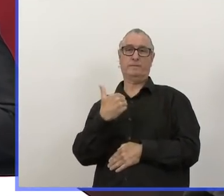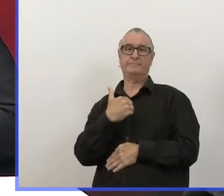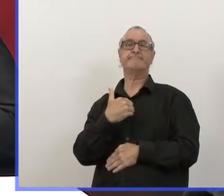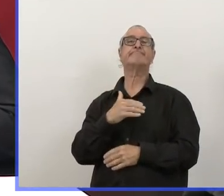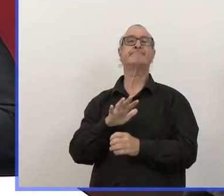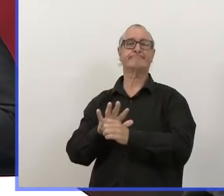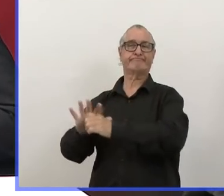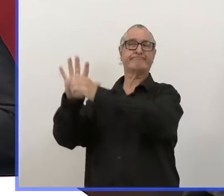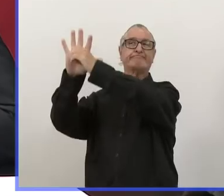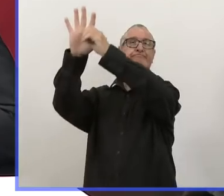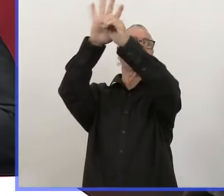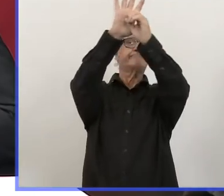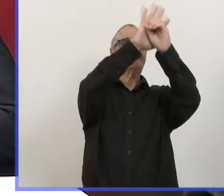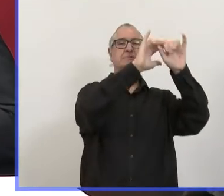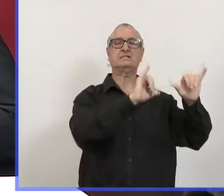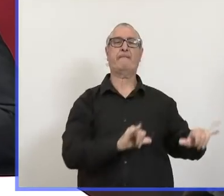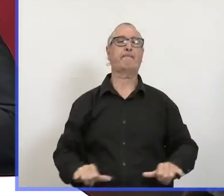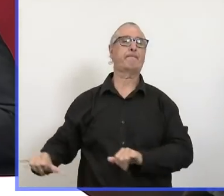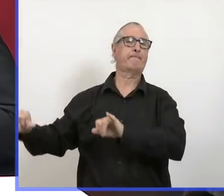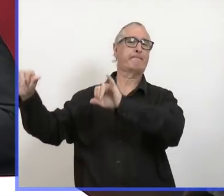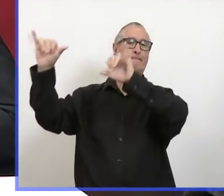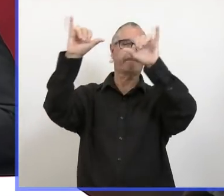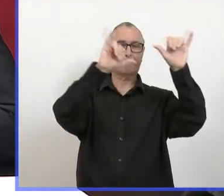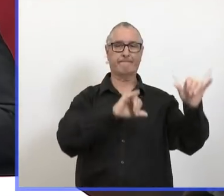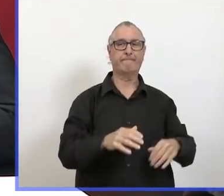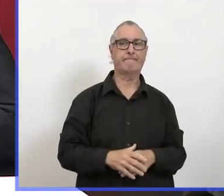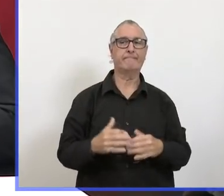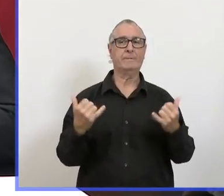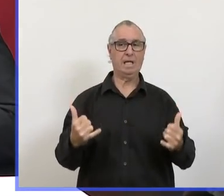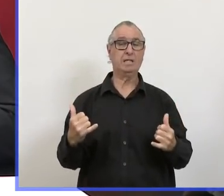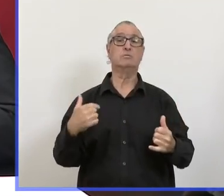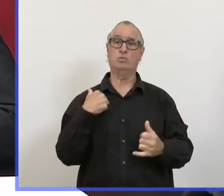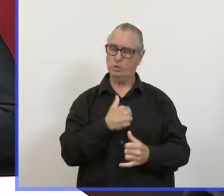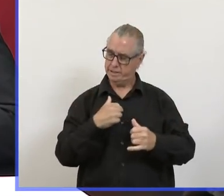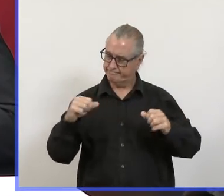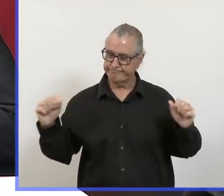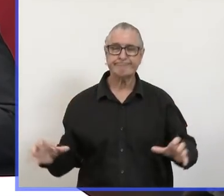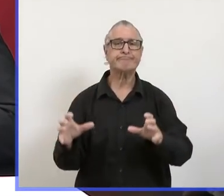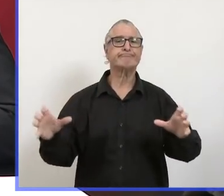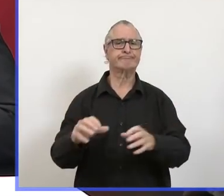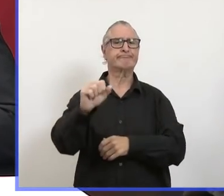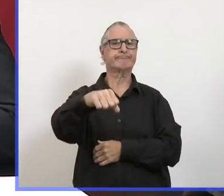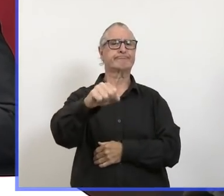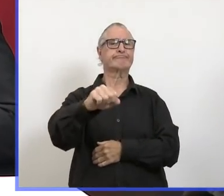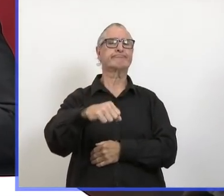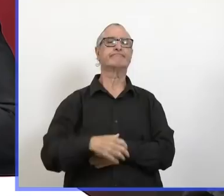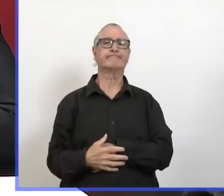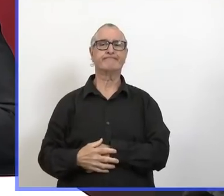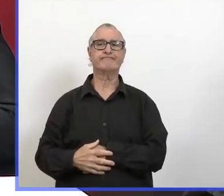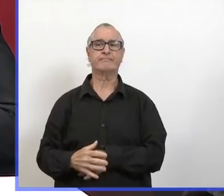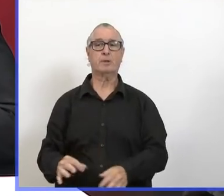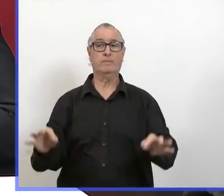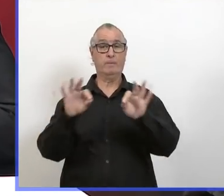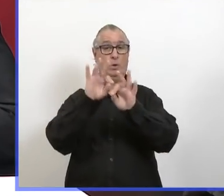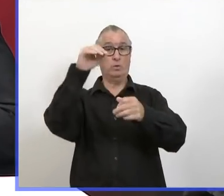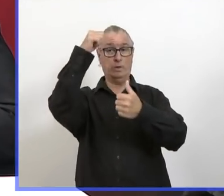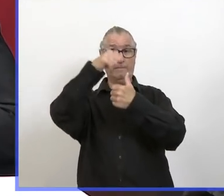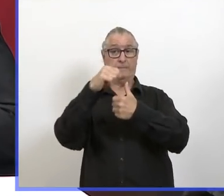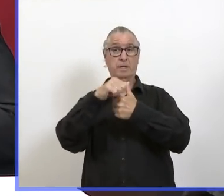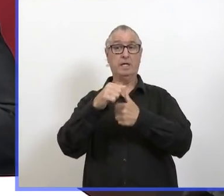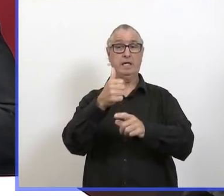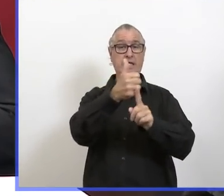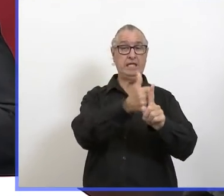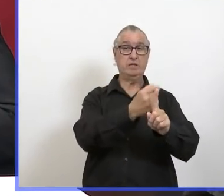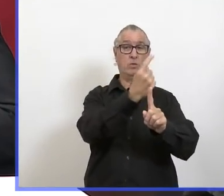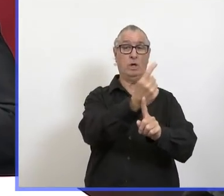well. So, you know, a lot of work is being done. You have to remind ourselves, too, for every one ICU bed, I believe it's